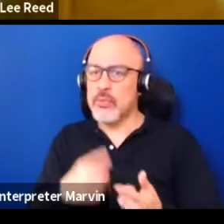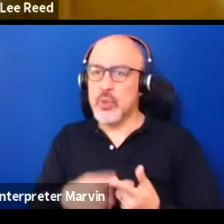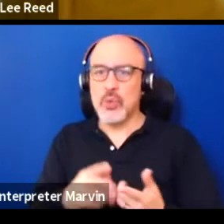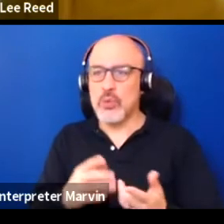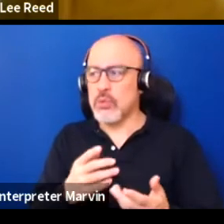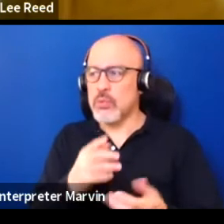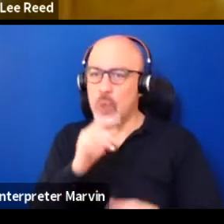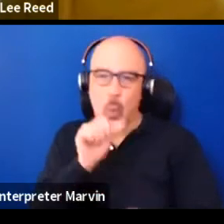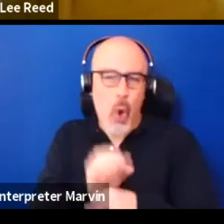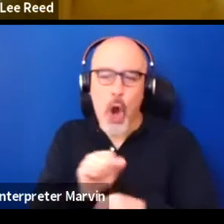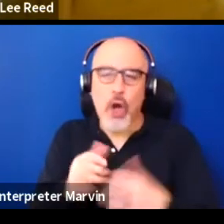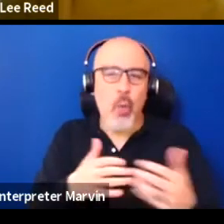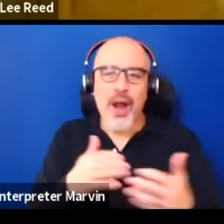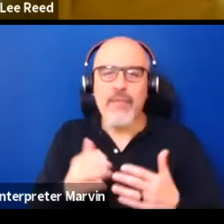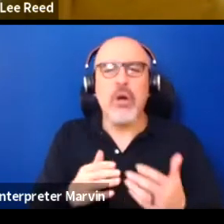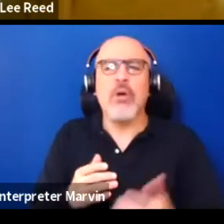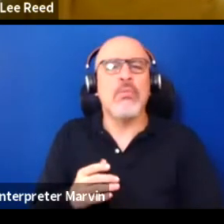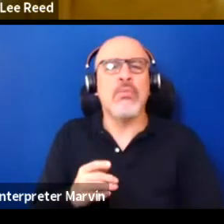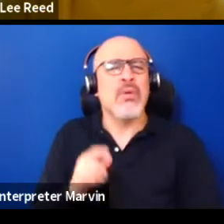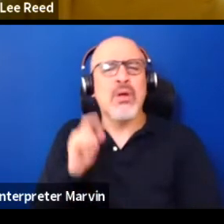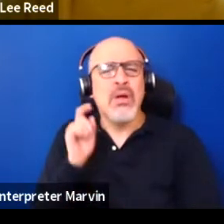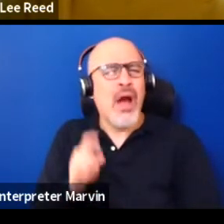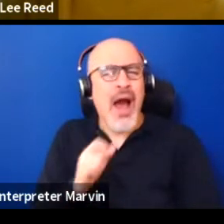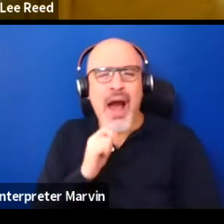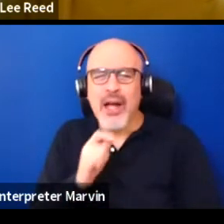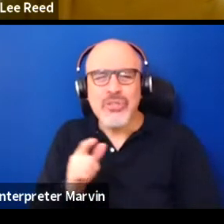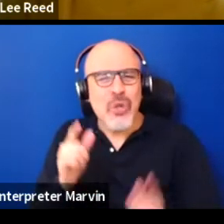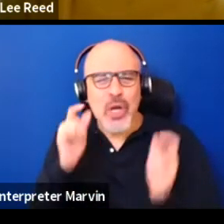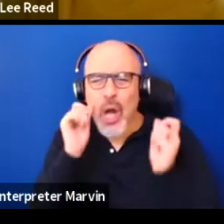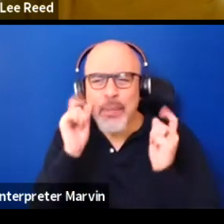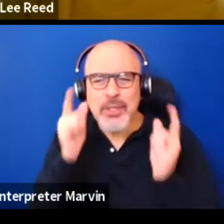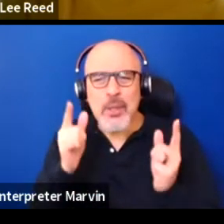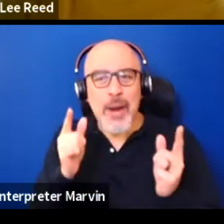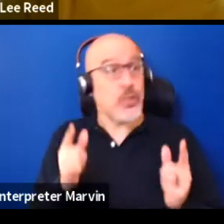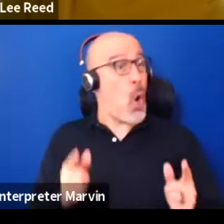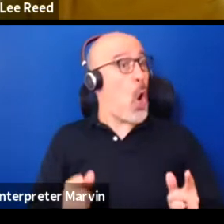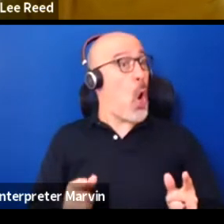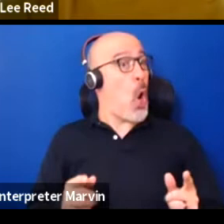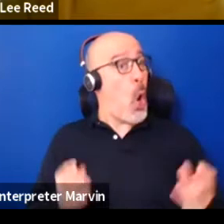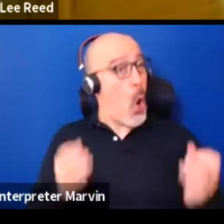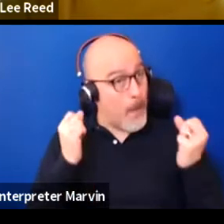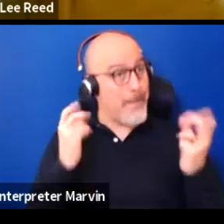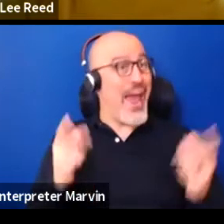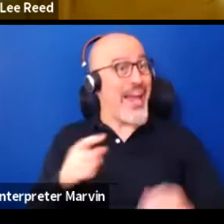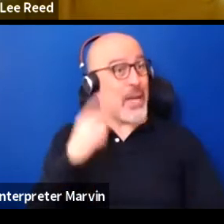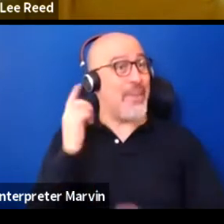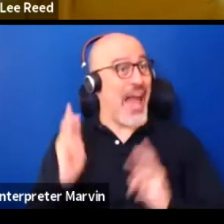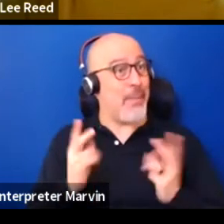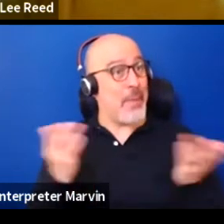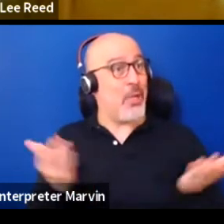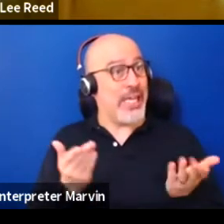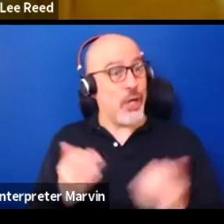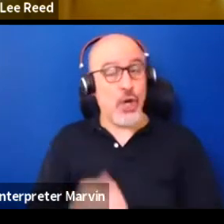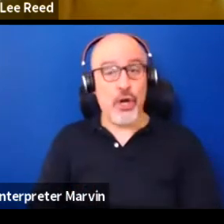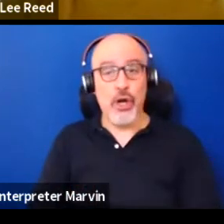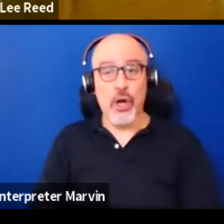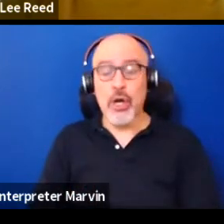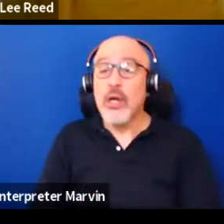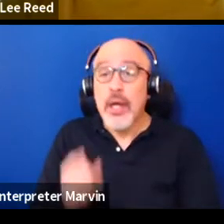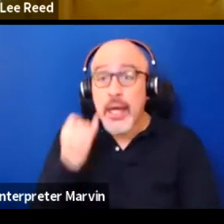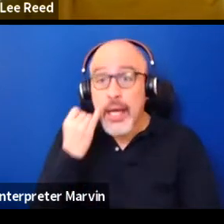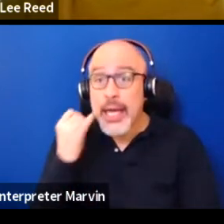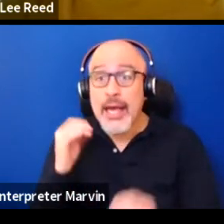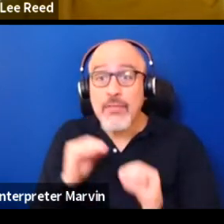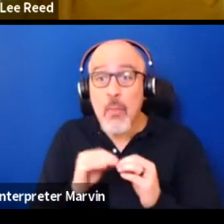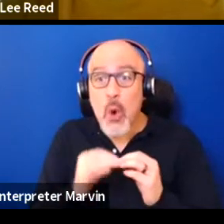something, I should not be surprised that there are a lot of Black people there. Uh-huh. At the moment, usually, if there's more than two, I'm